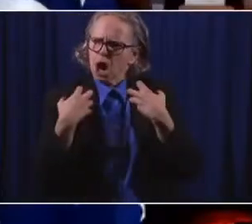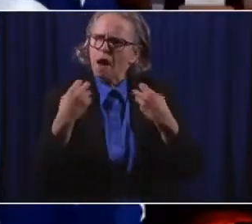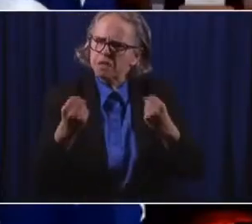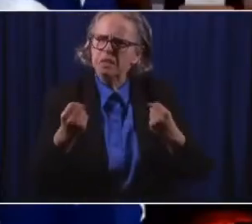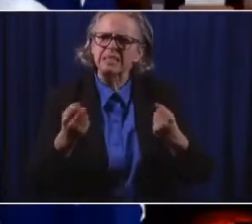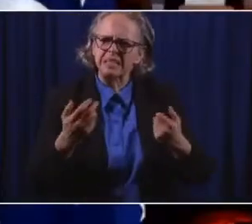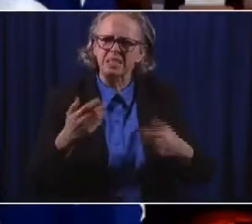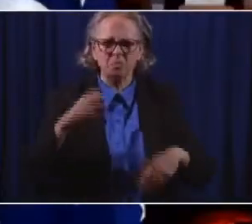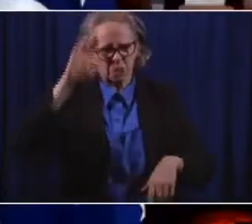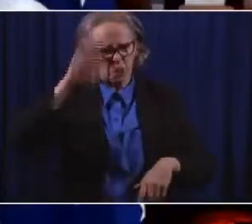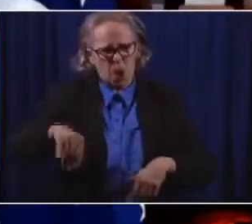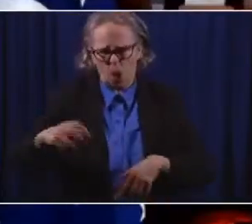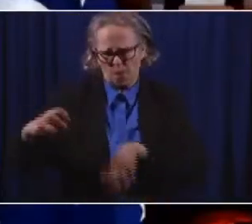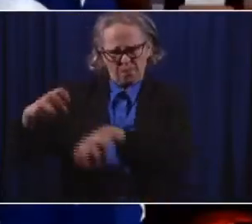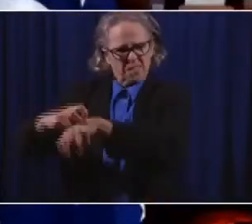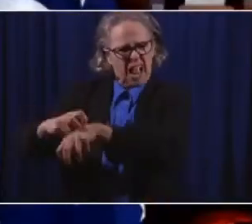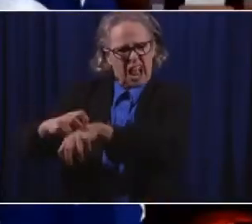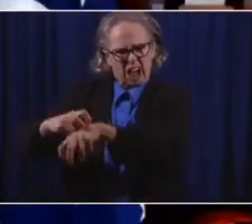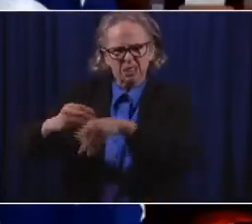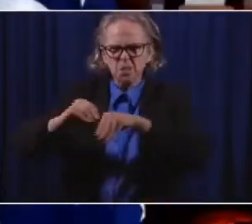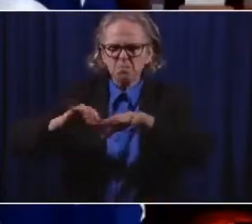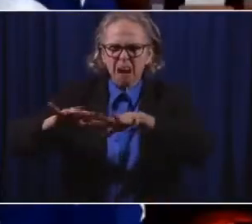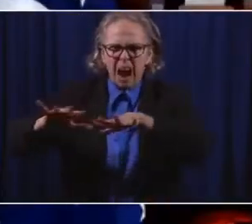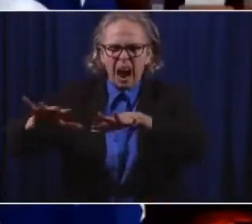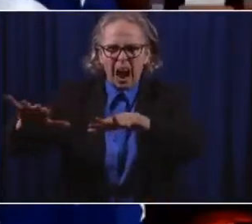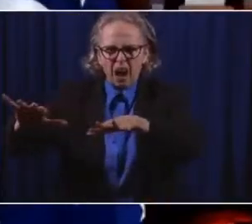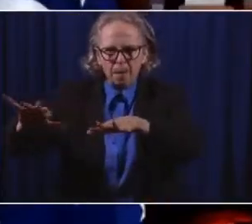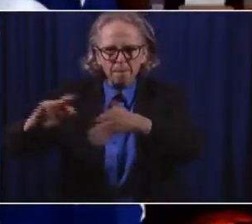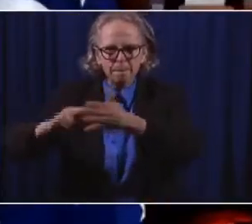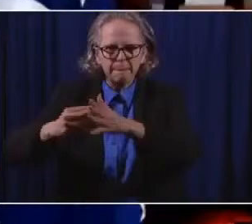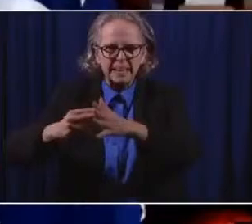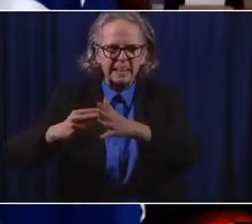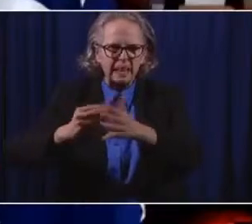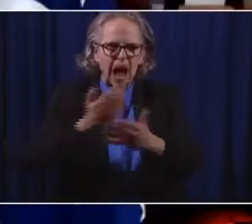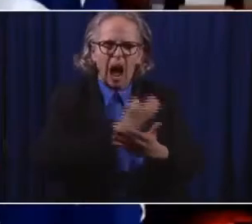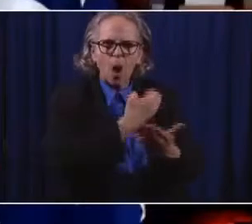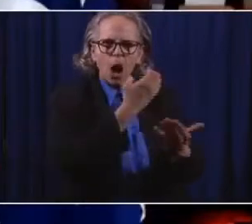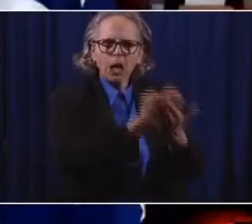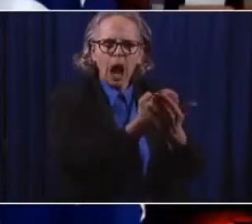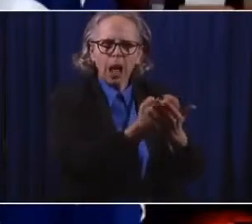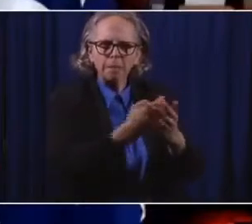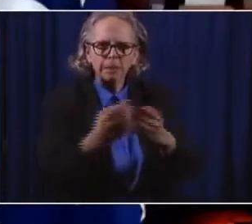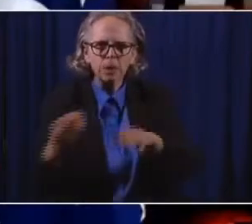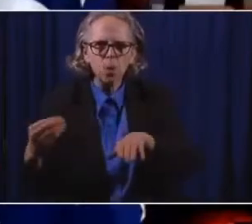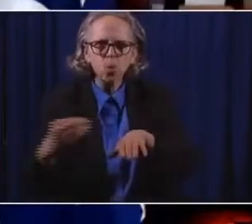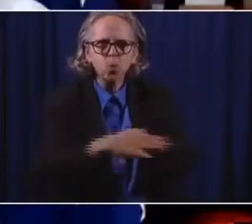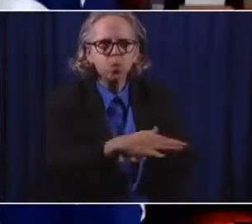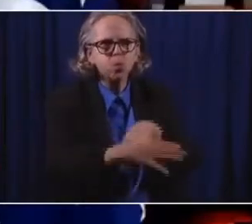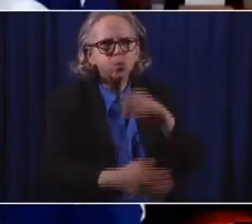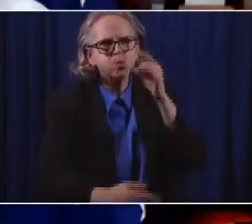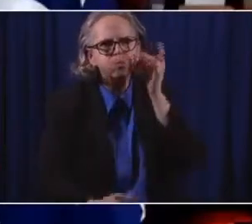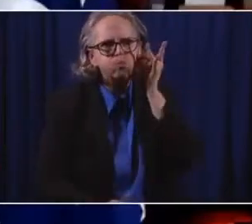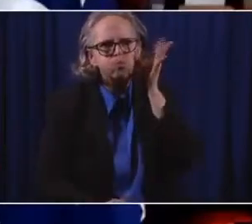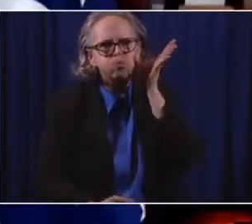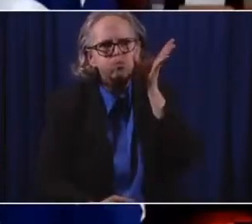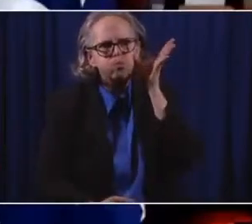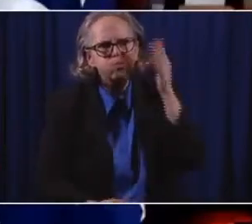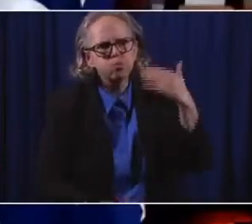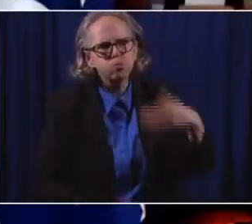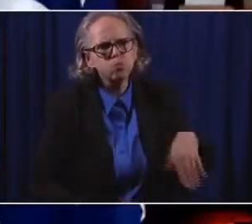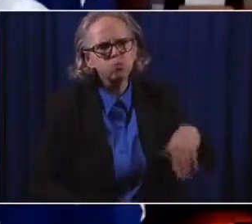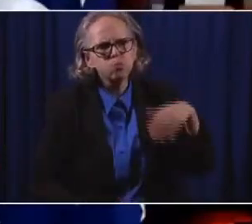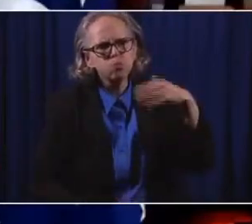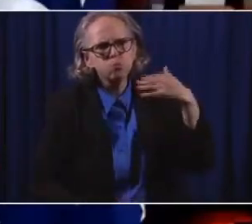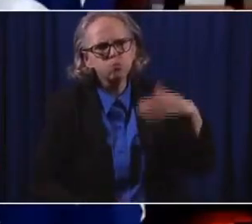of the virus. I want to set a reminder for people. Look, I know that technology and the virus are changing the